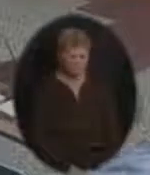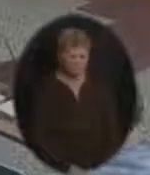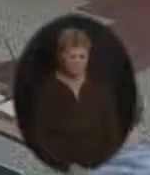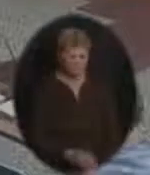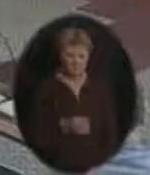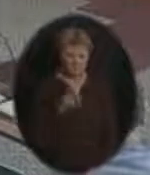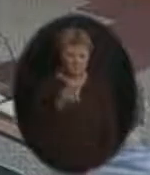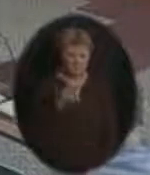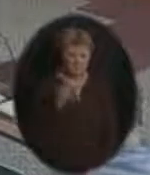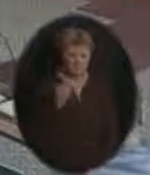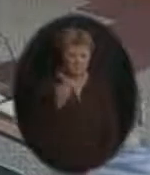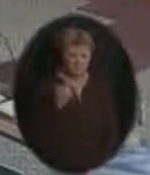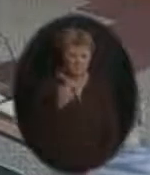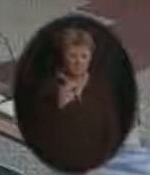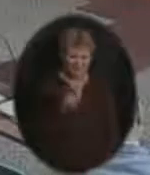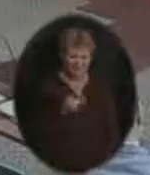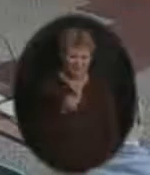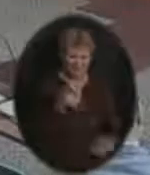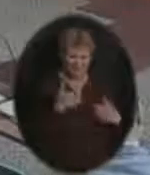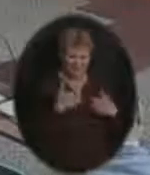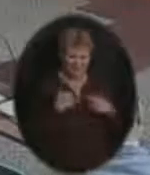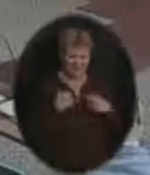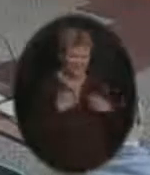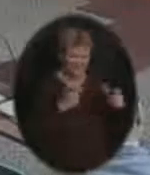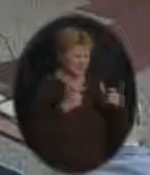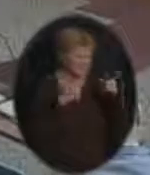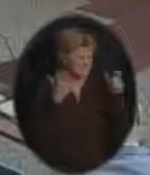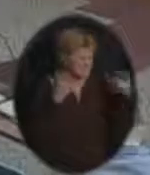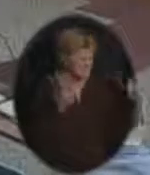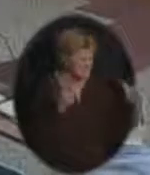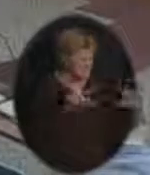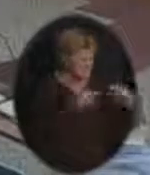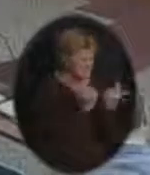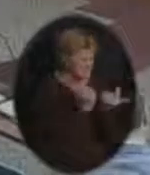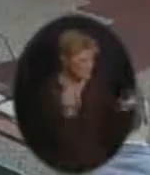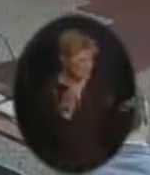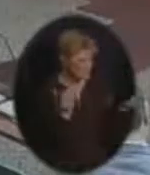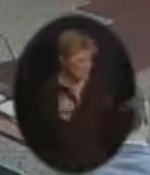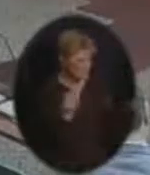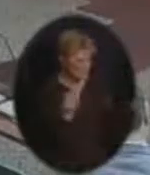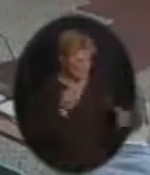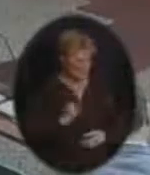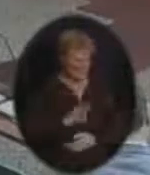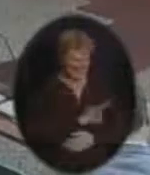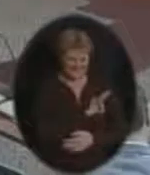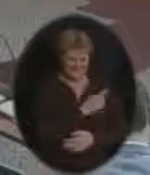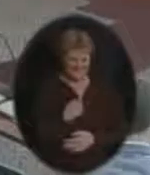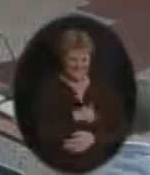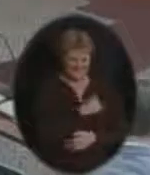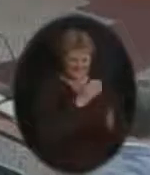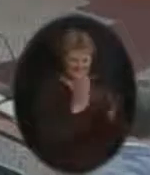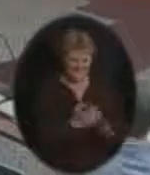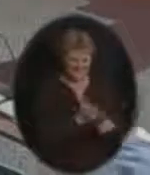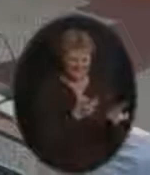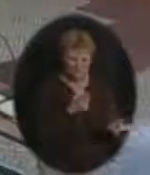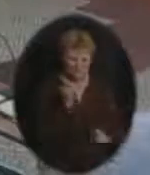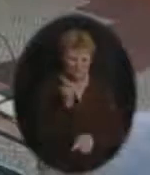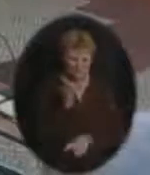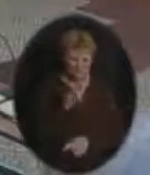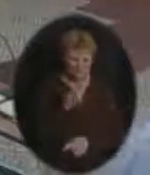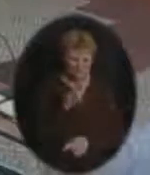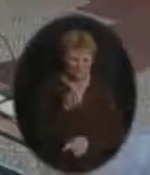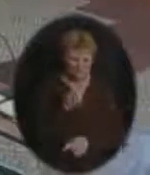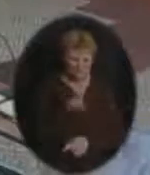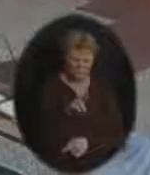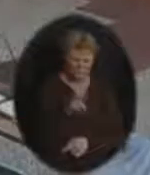Kasey brought kind of a fan club tonight. So we've got several staff members from Arbor Creek and lots of Kasey family. Would you all go ahead and stand too? And I might